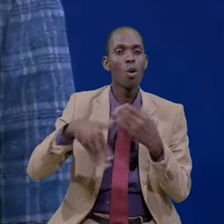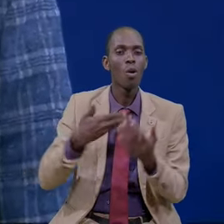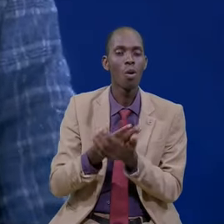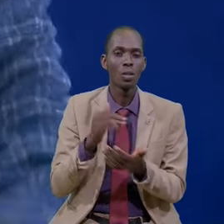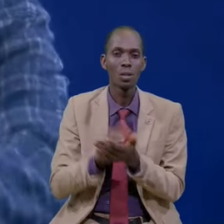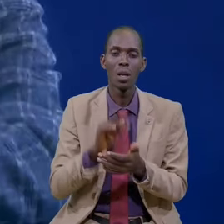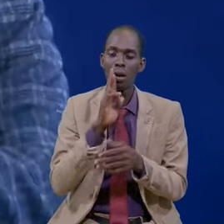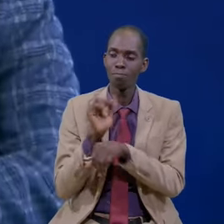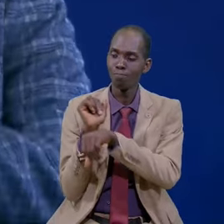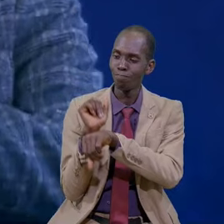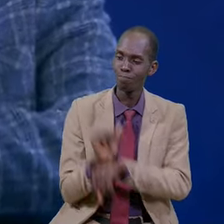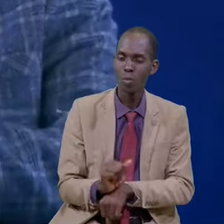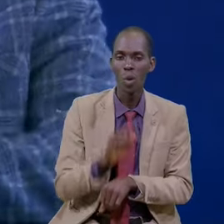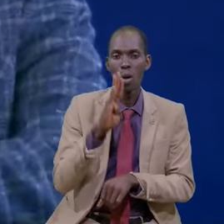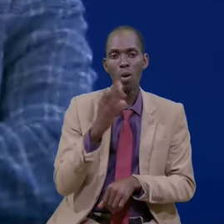of